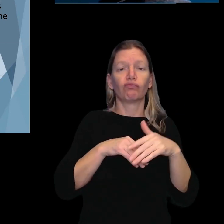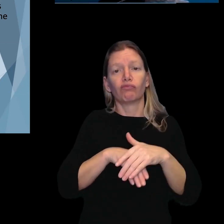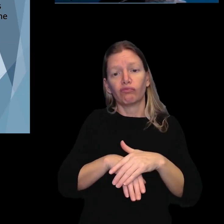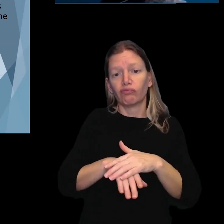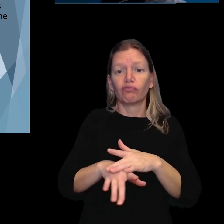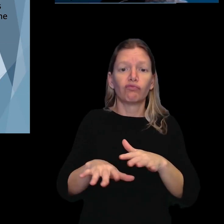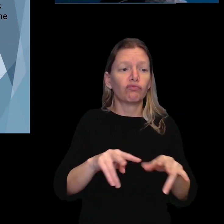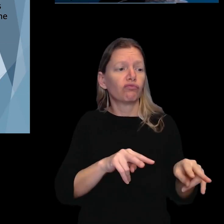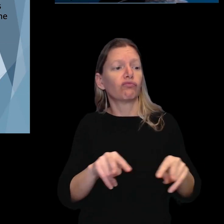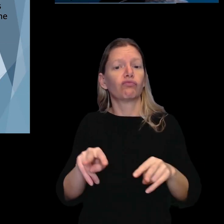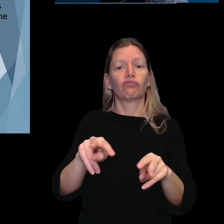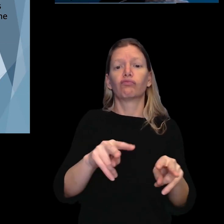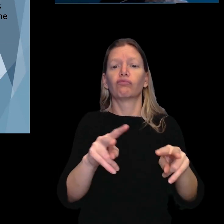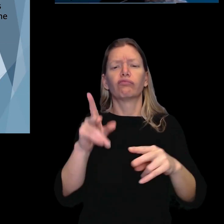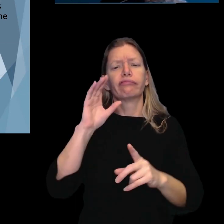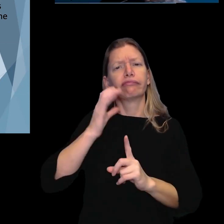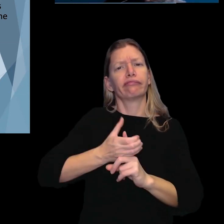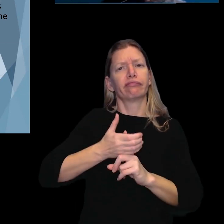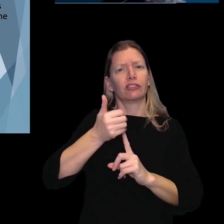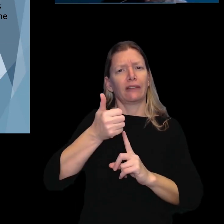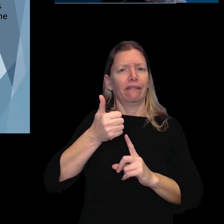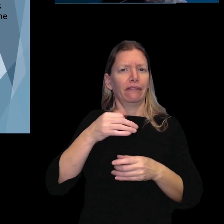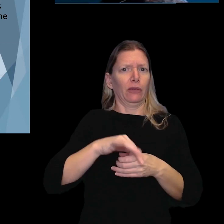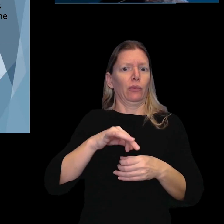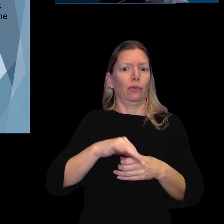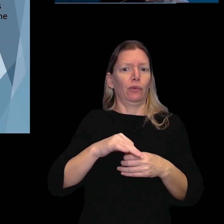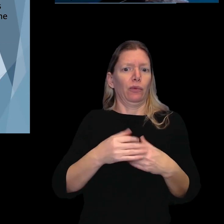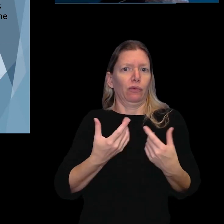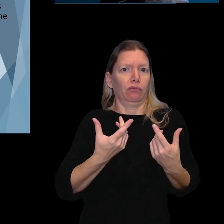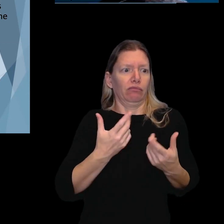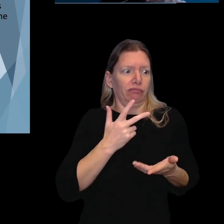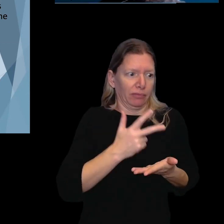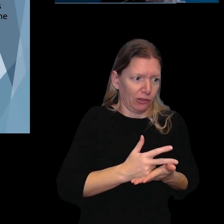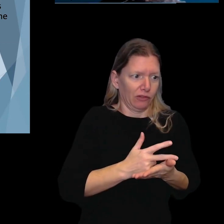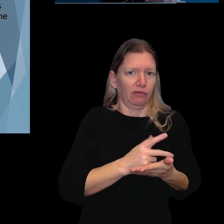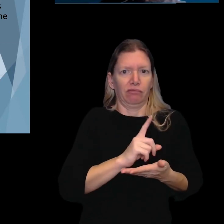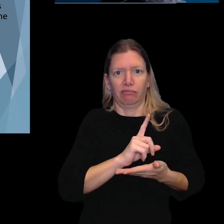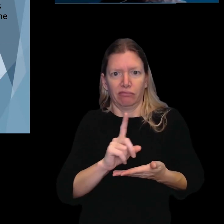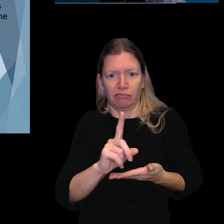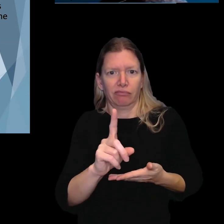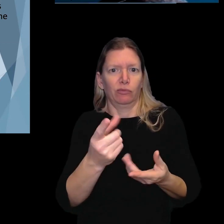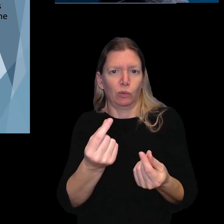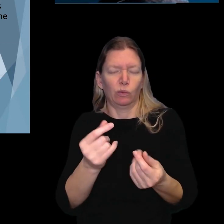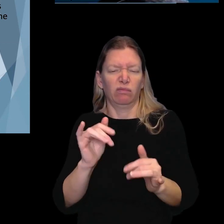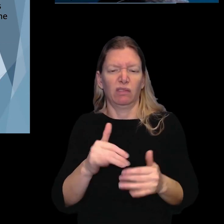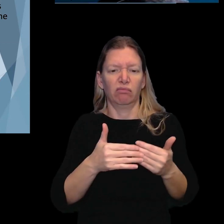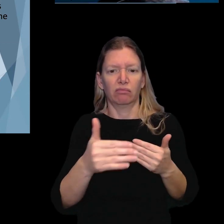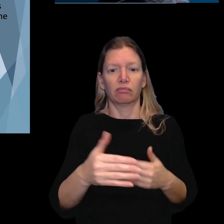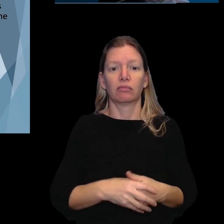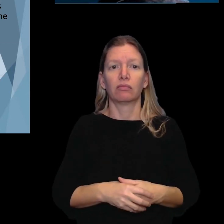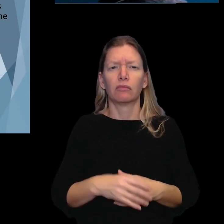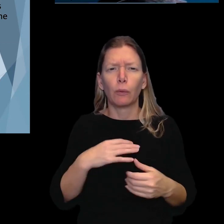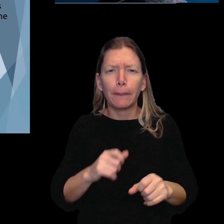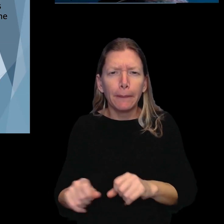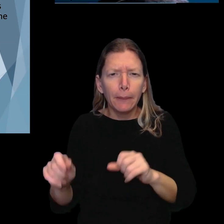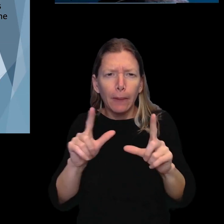in, and just look for any issues that you would normally look for in terms of as you go through in terms of like what could be a